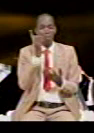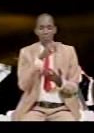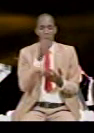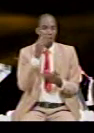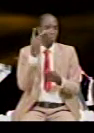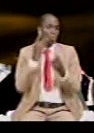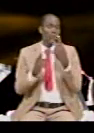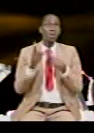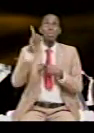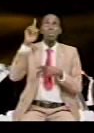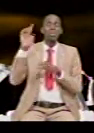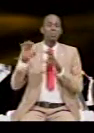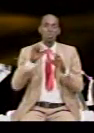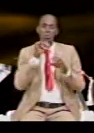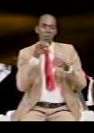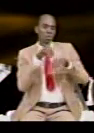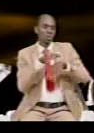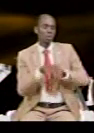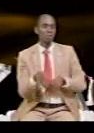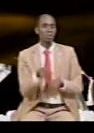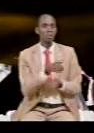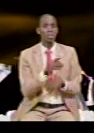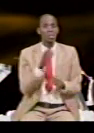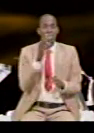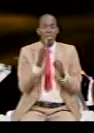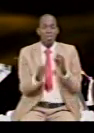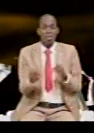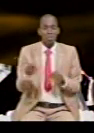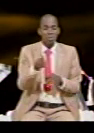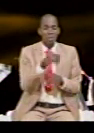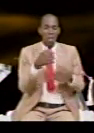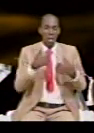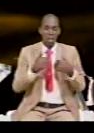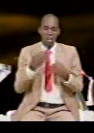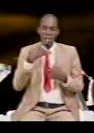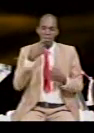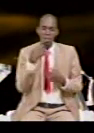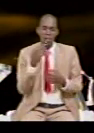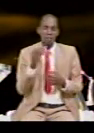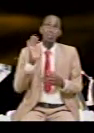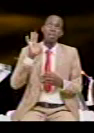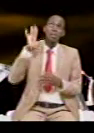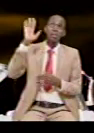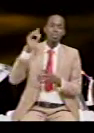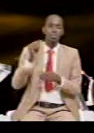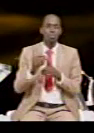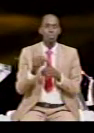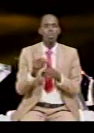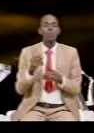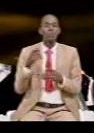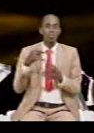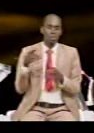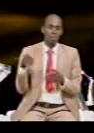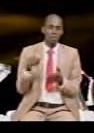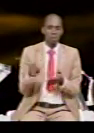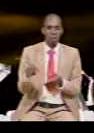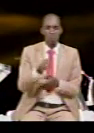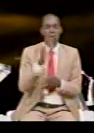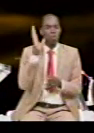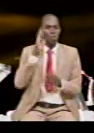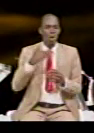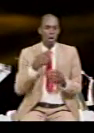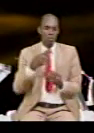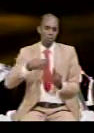if they have spoken his word, they will have turned the people from their ways. What is the way of God?